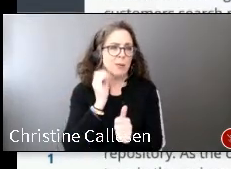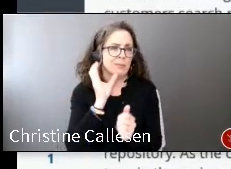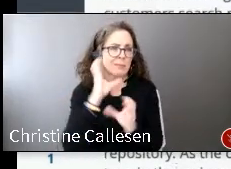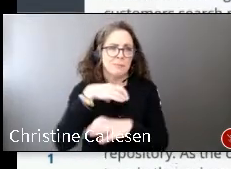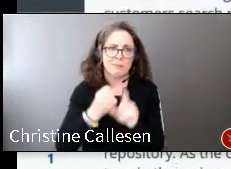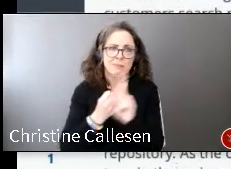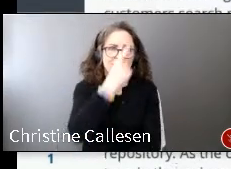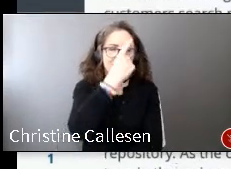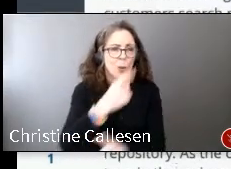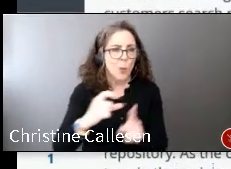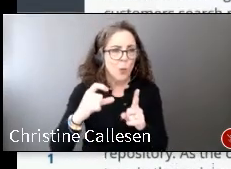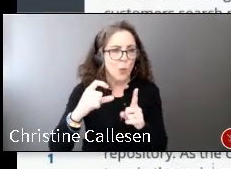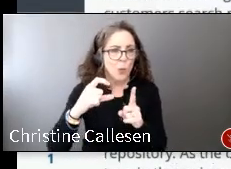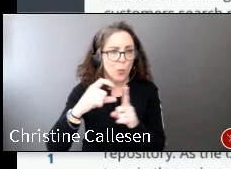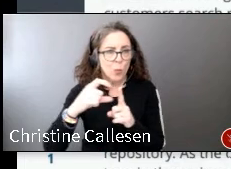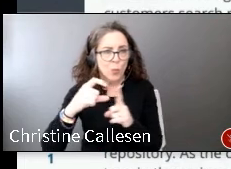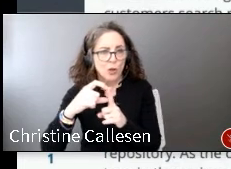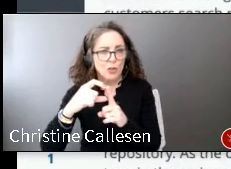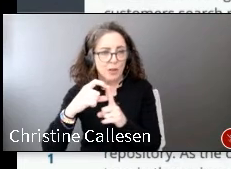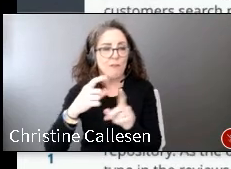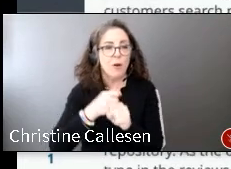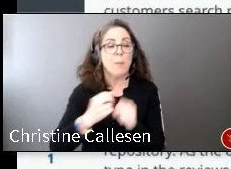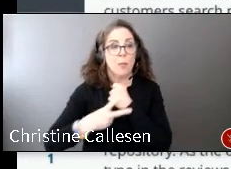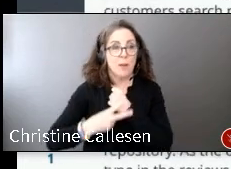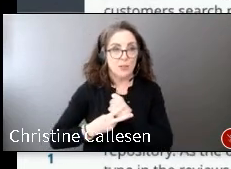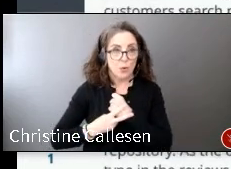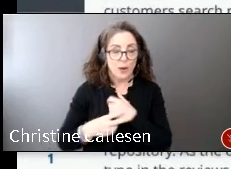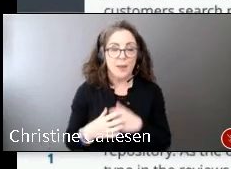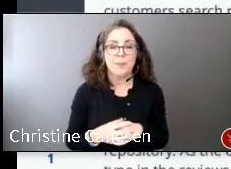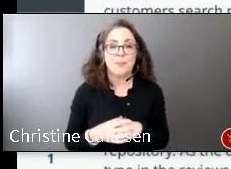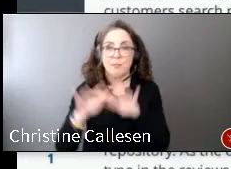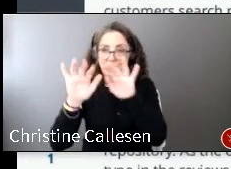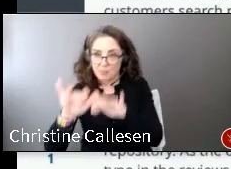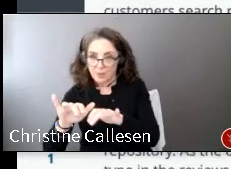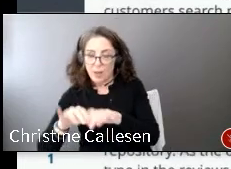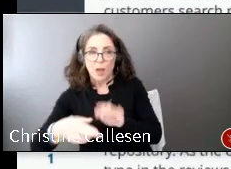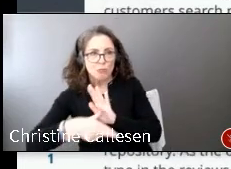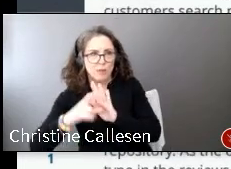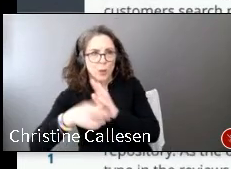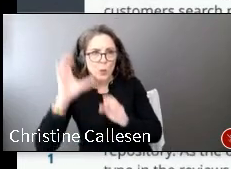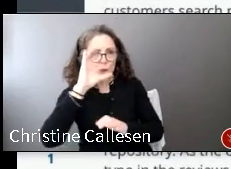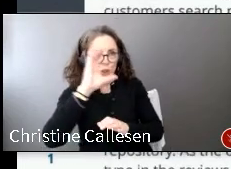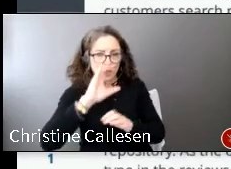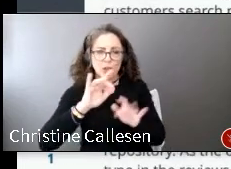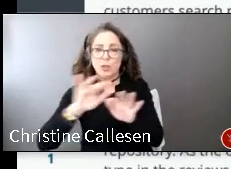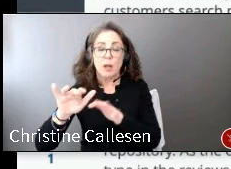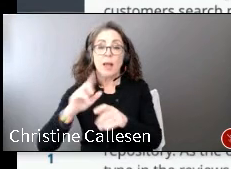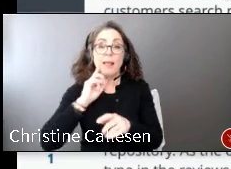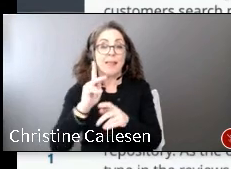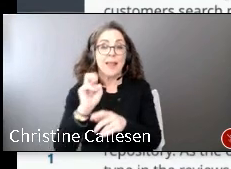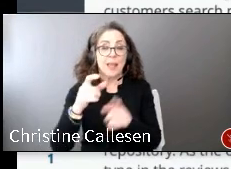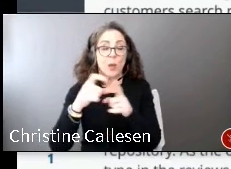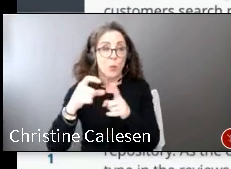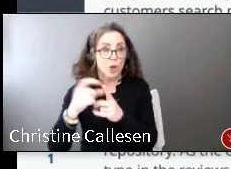review word repository. As the customer continues to type in the review search bar, the relevant keyword